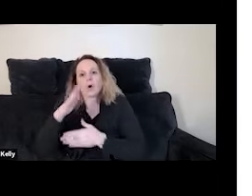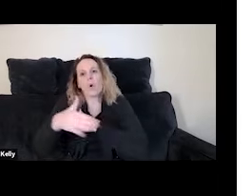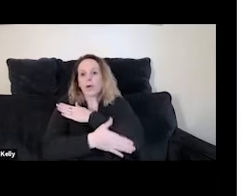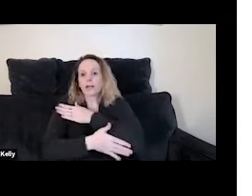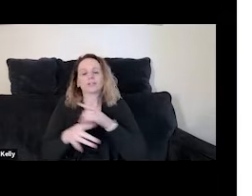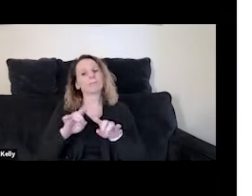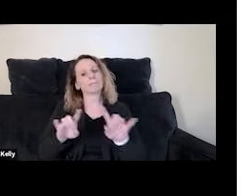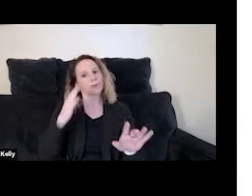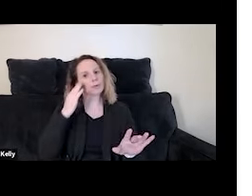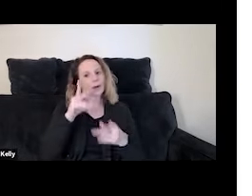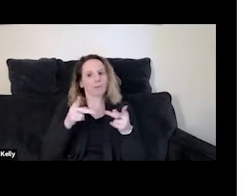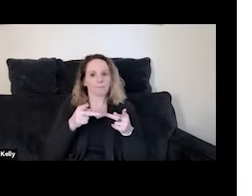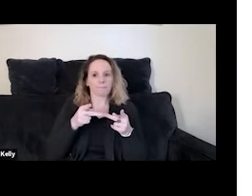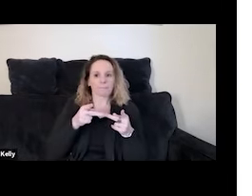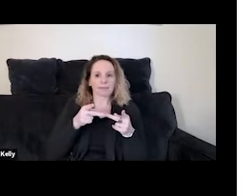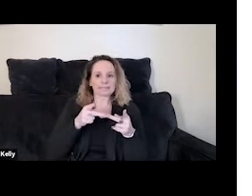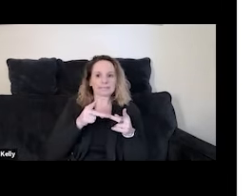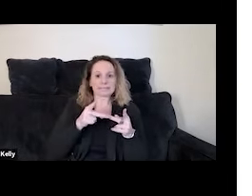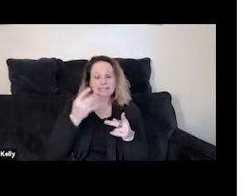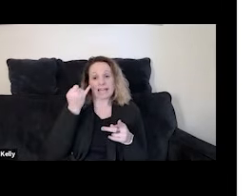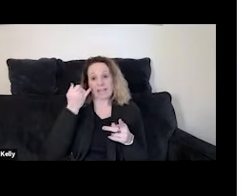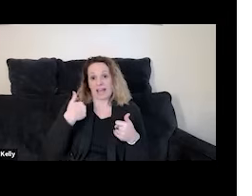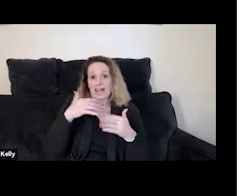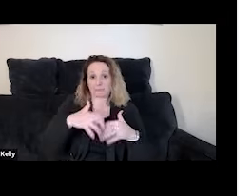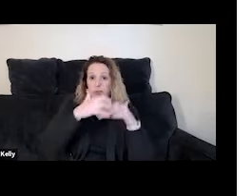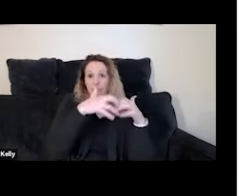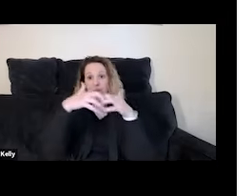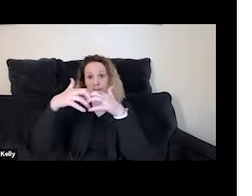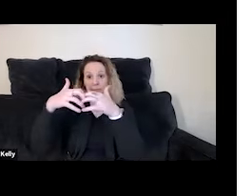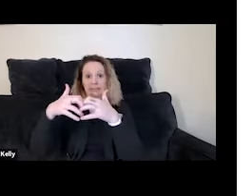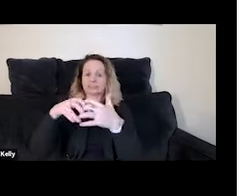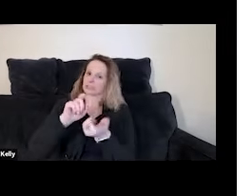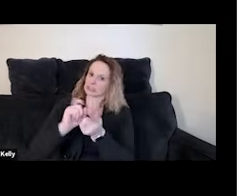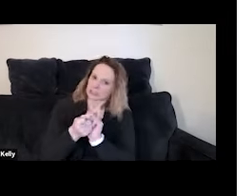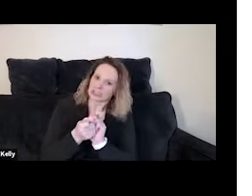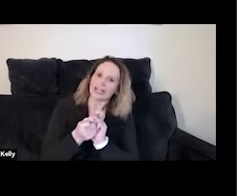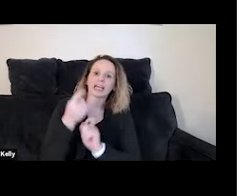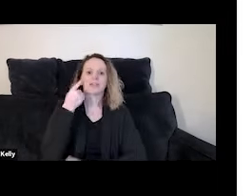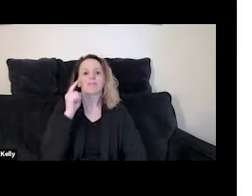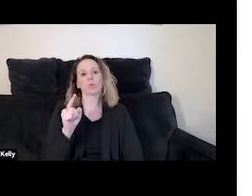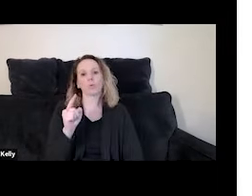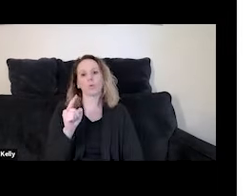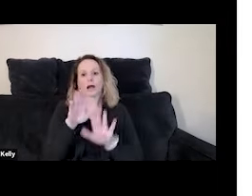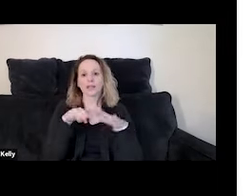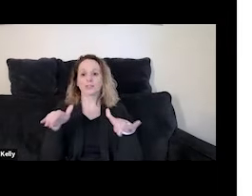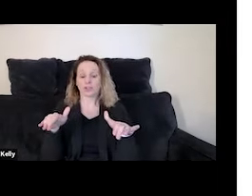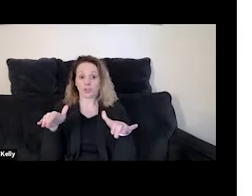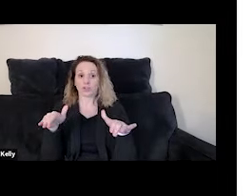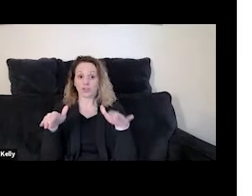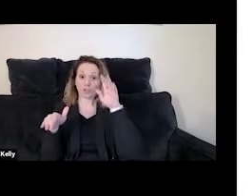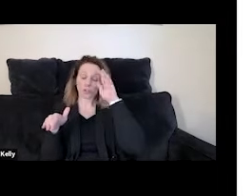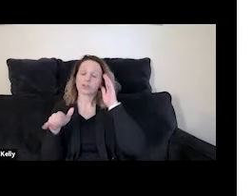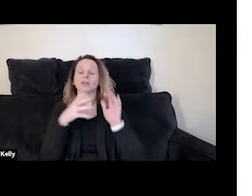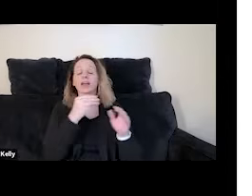know that in the places in which it already exists, it has been transformational in terms of not only the children's mental health system, but the